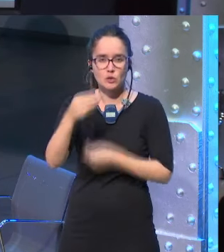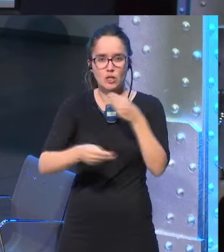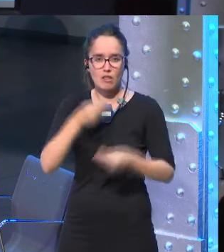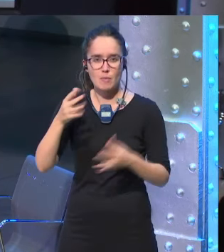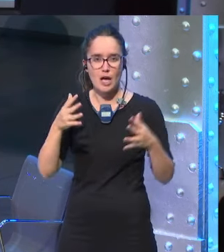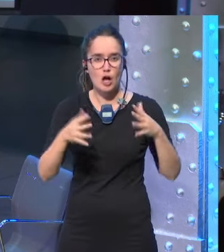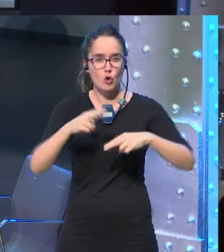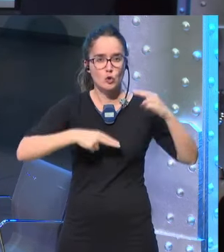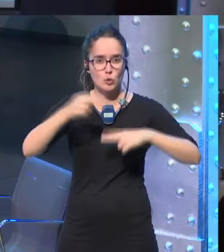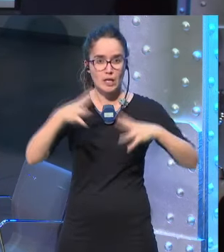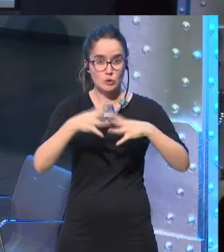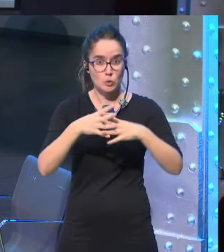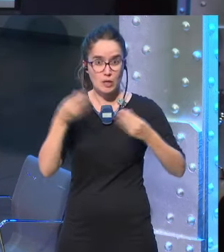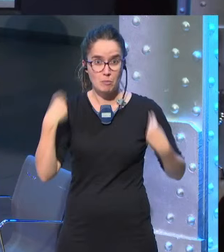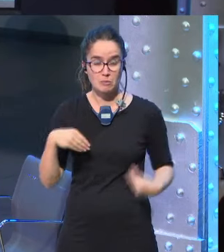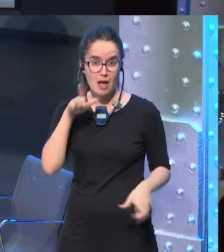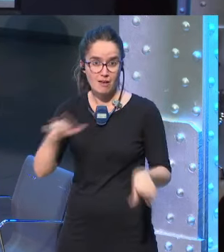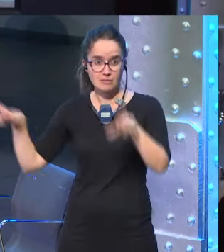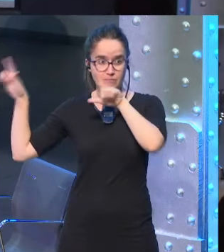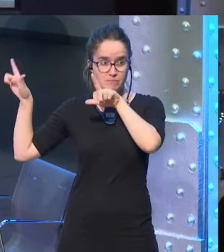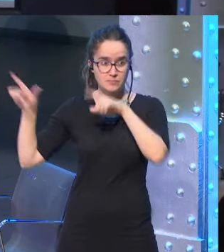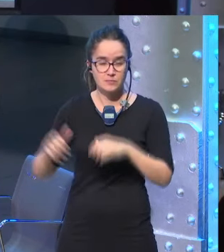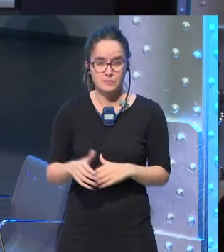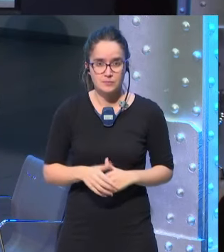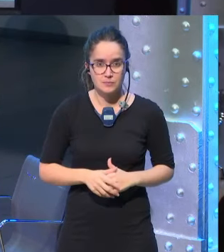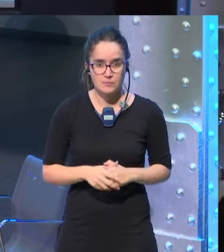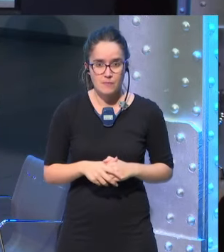sitting in the audience. Good.